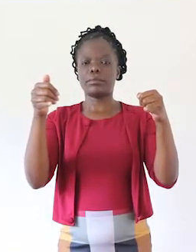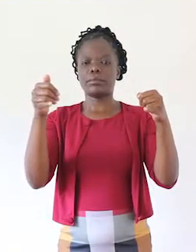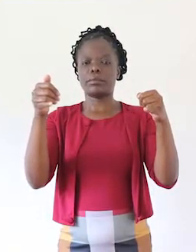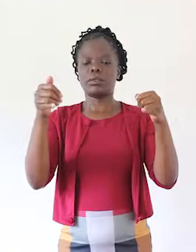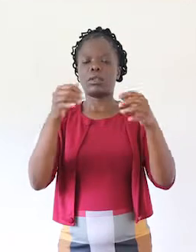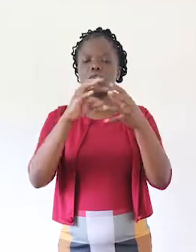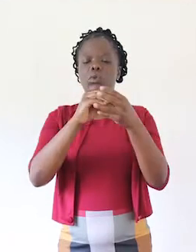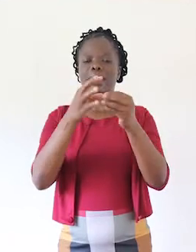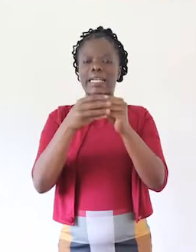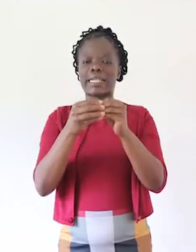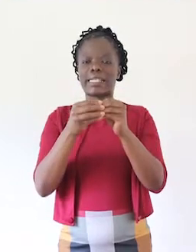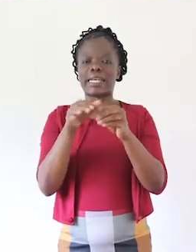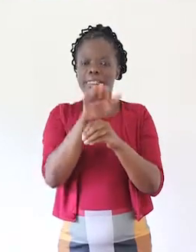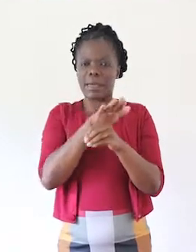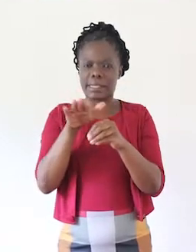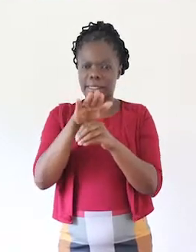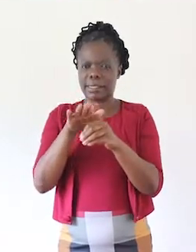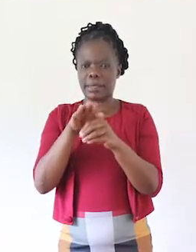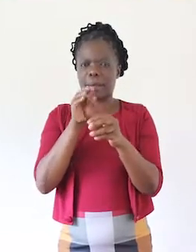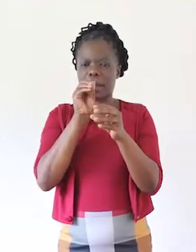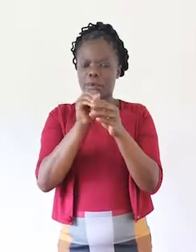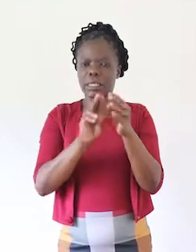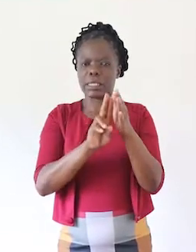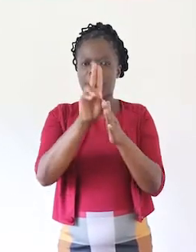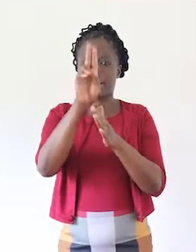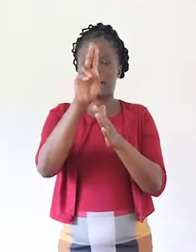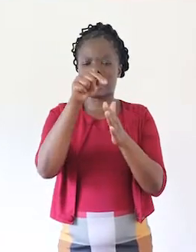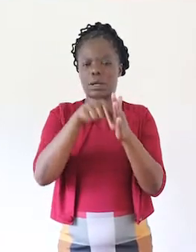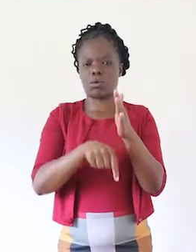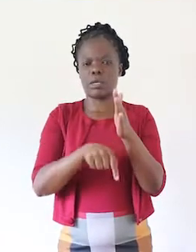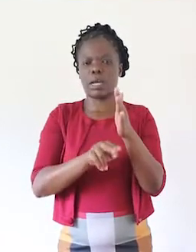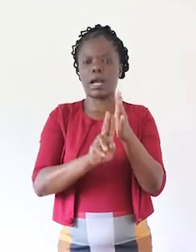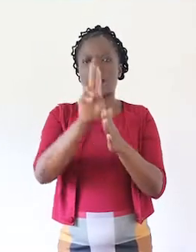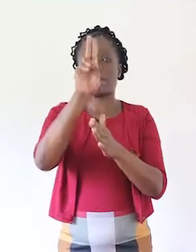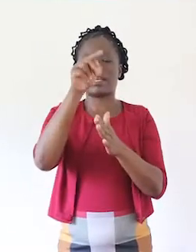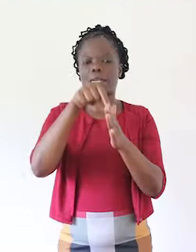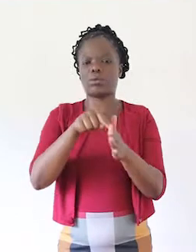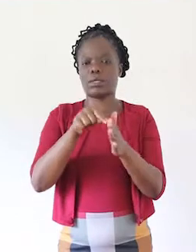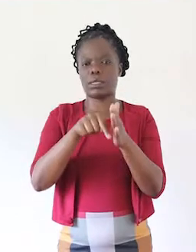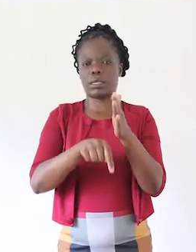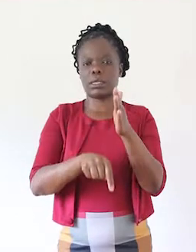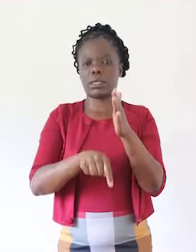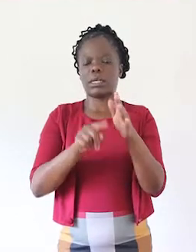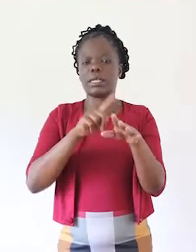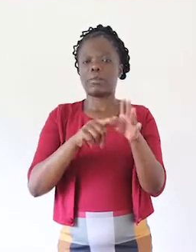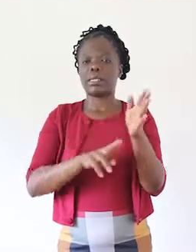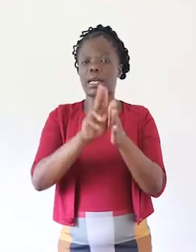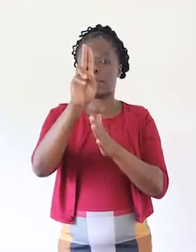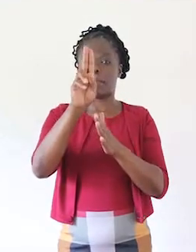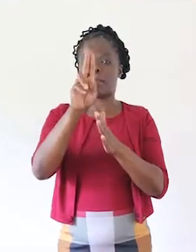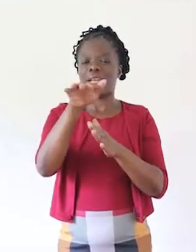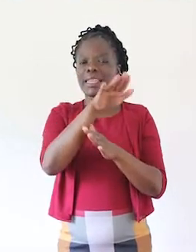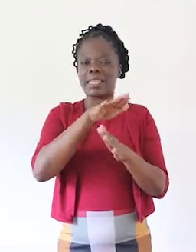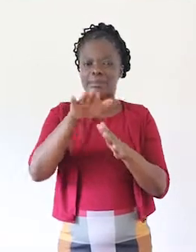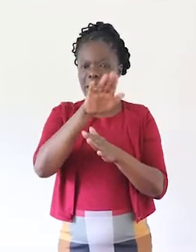handle to create space by putting it up and down. Up and down. When it is